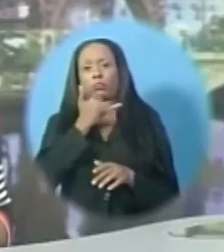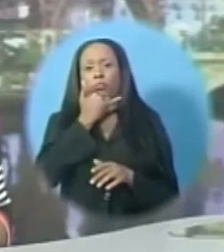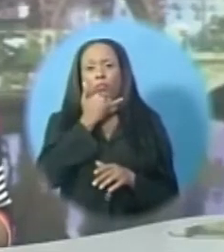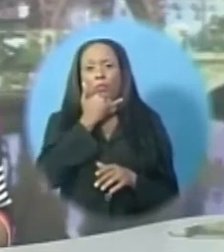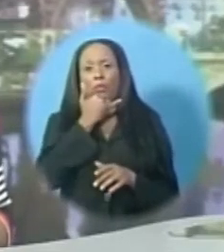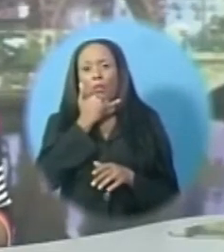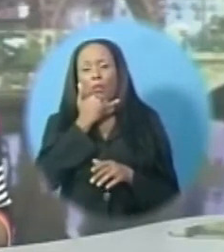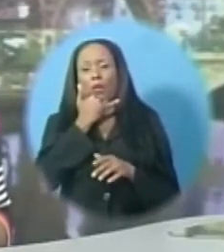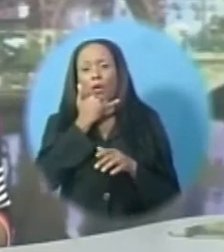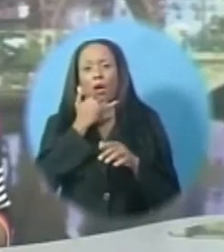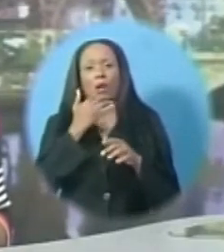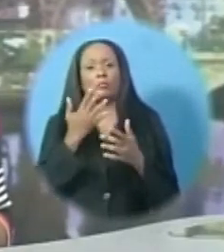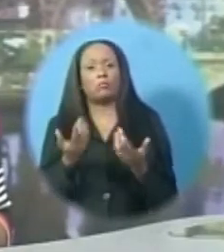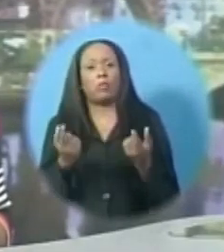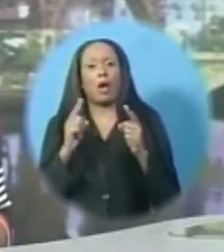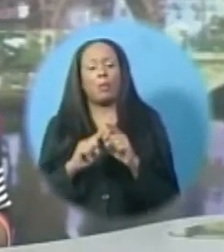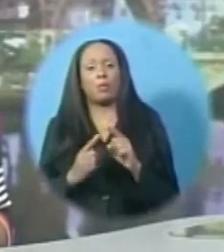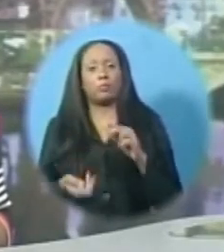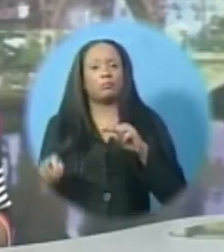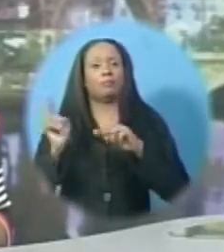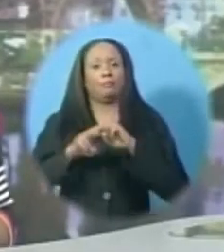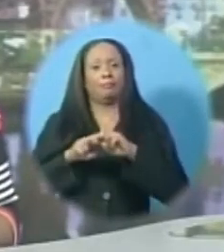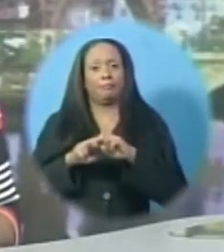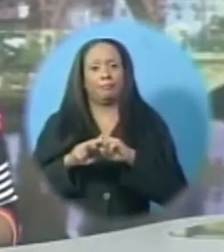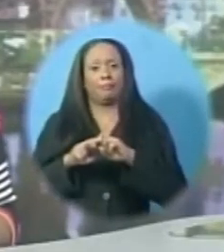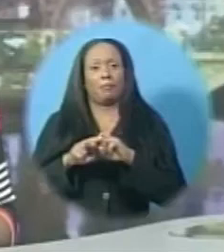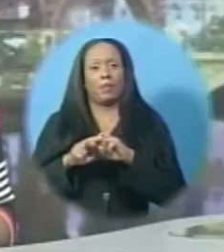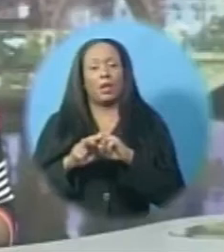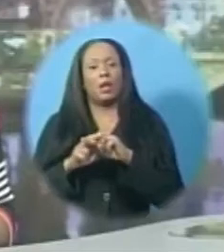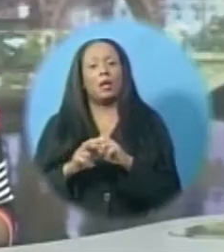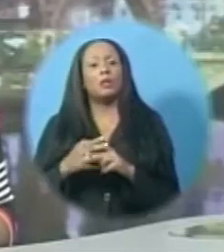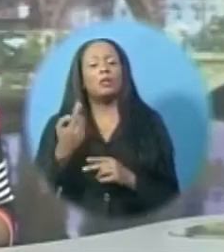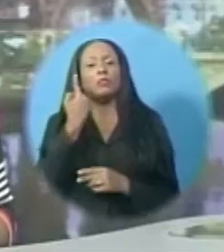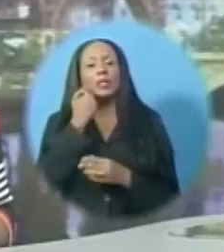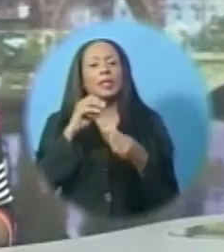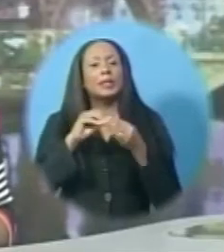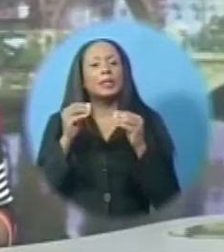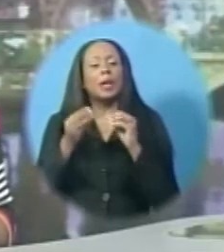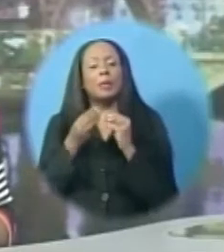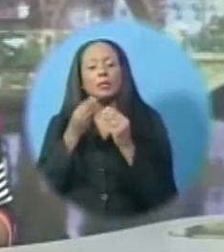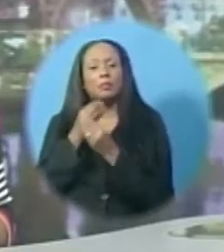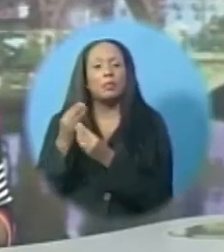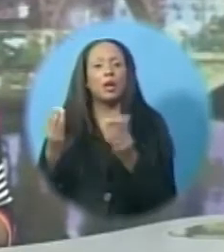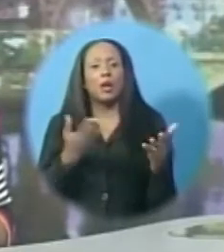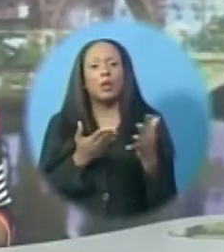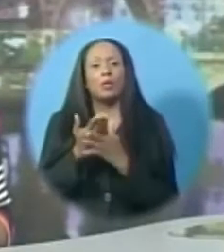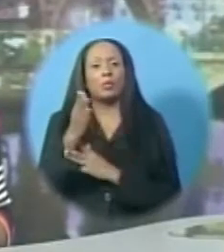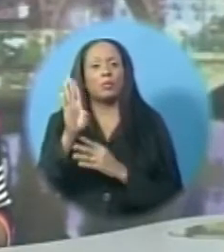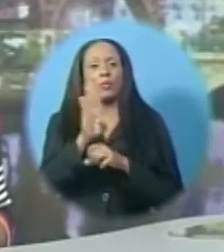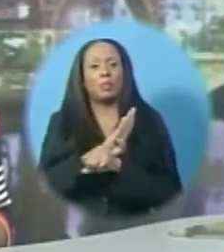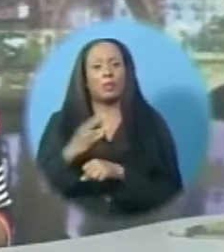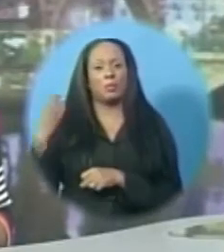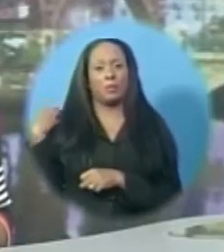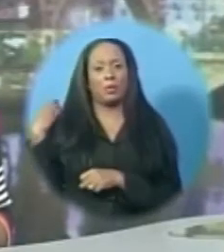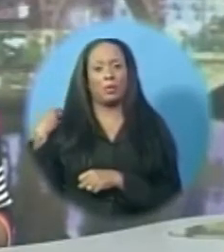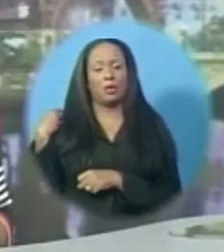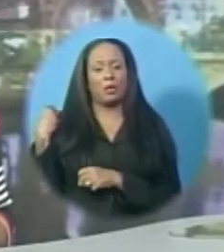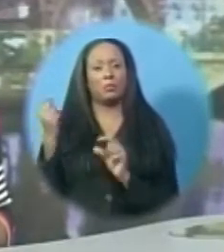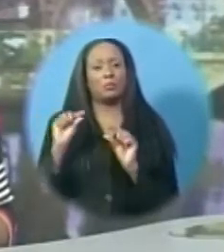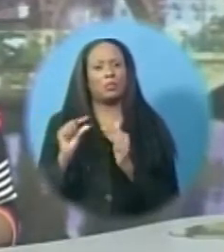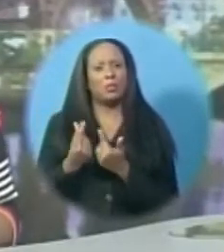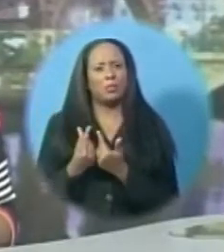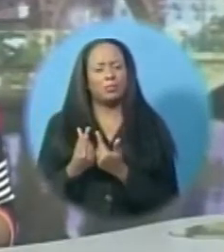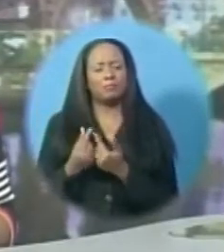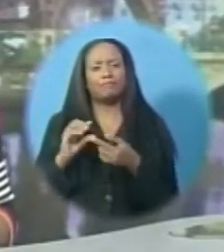injuries to the upper extremities the most reported. That's according to the latest statistics released by the Barbados Employers